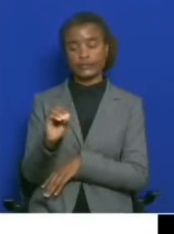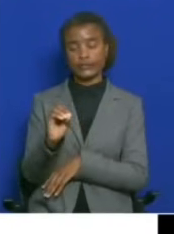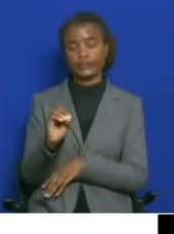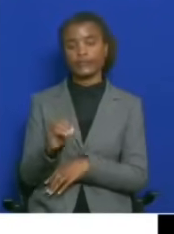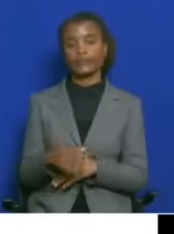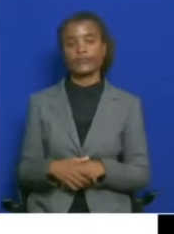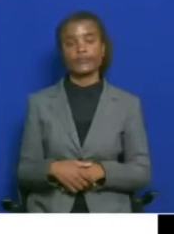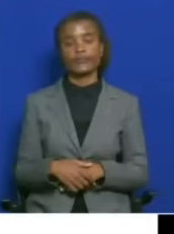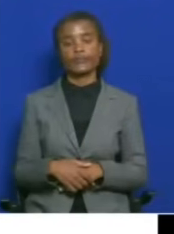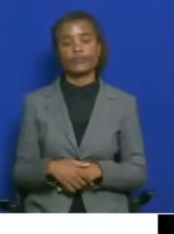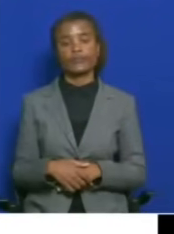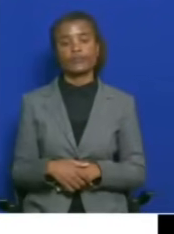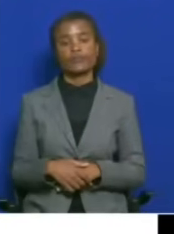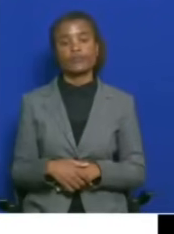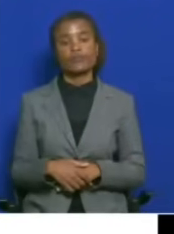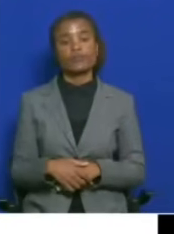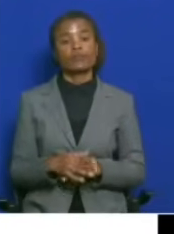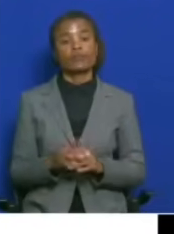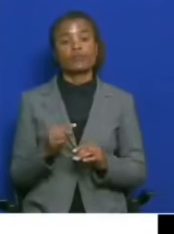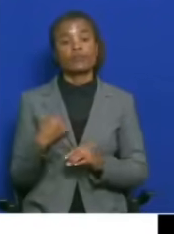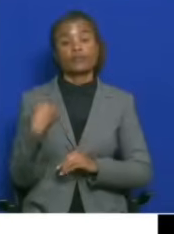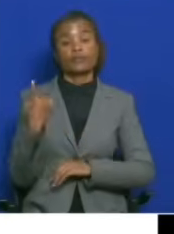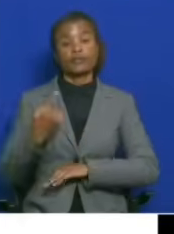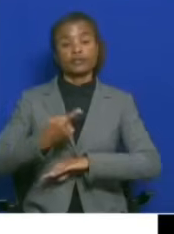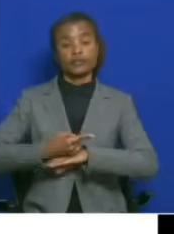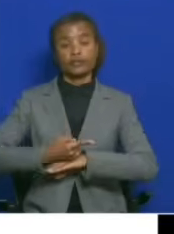the very next day,